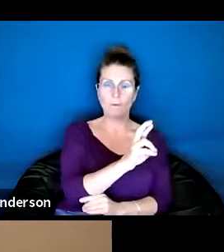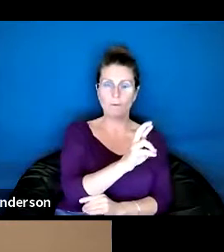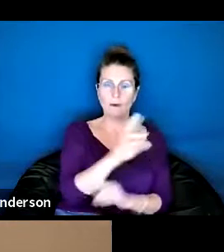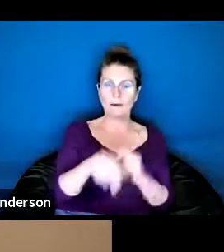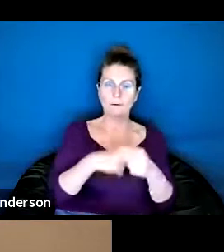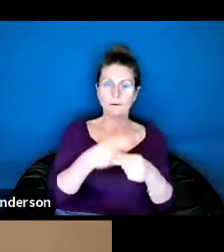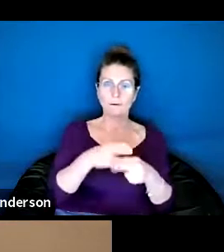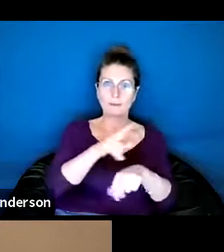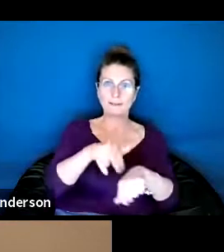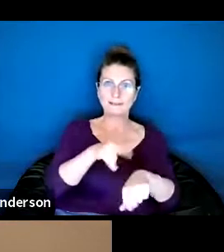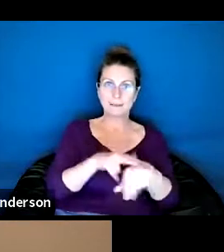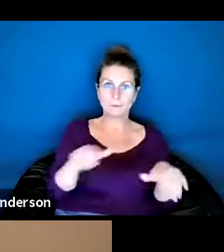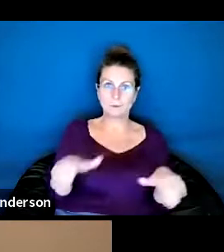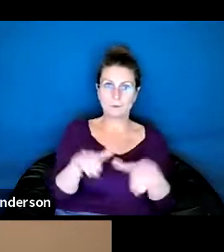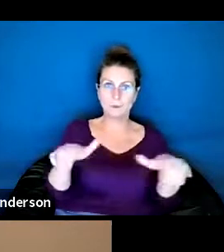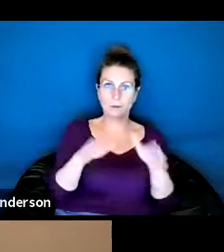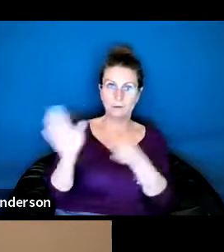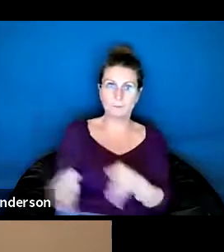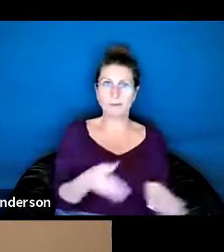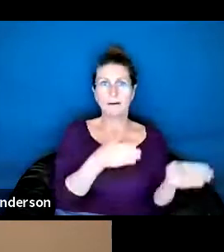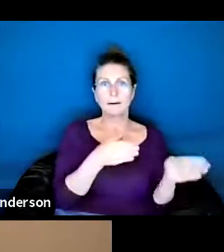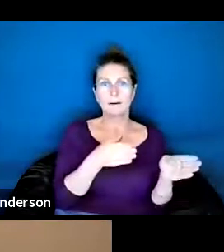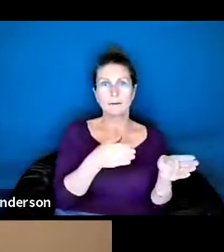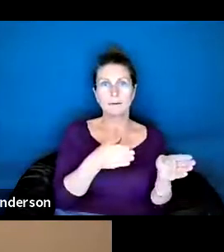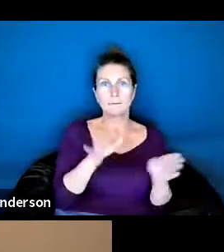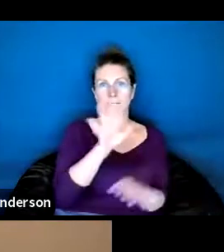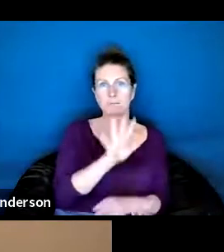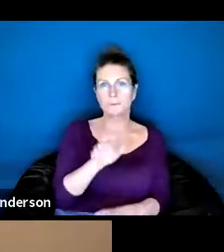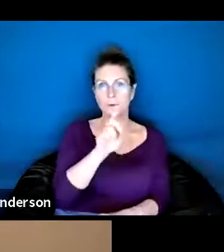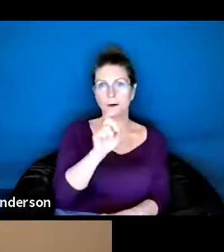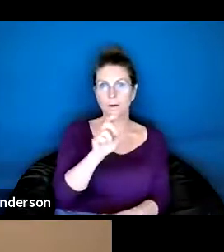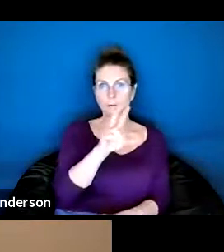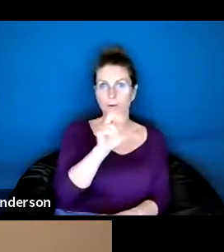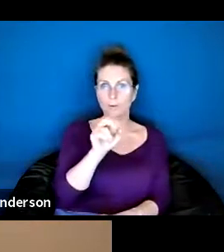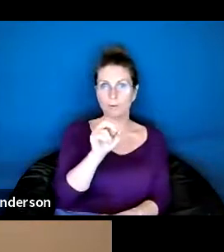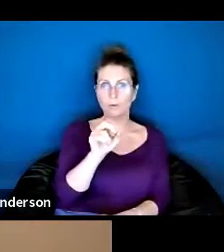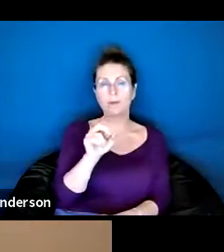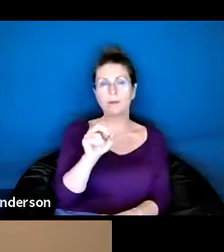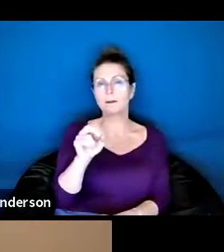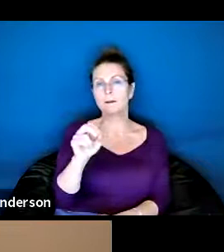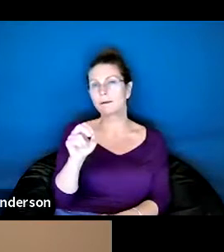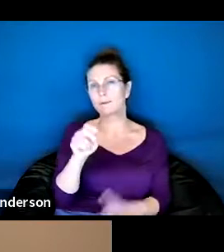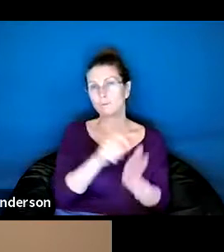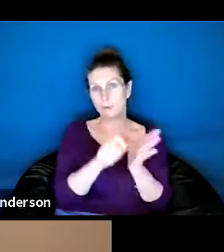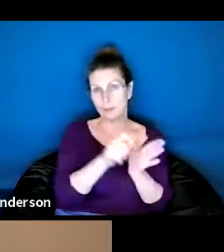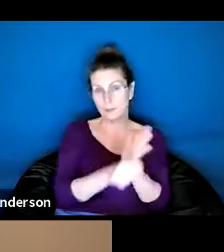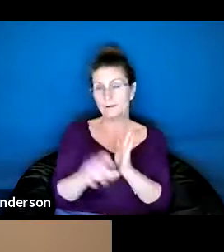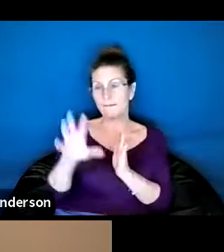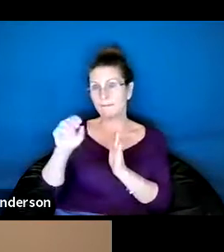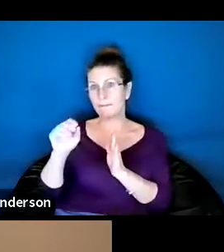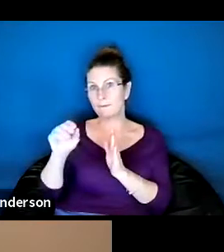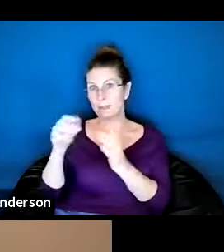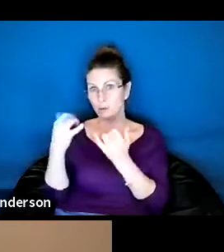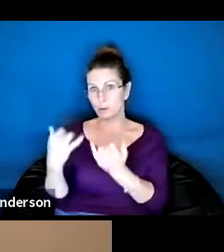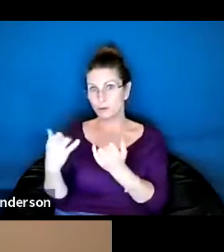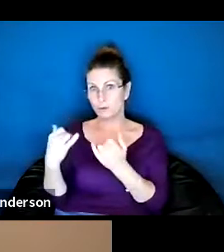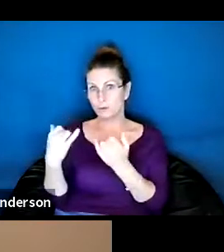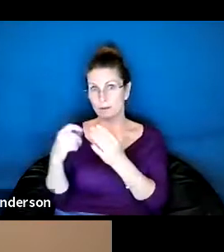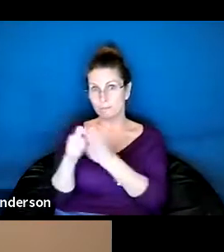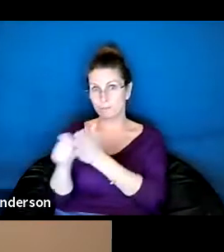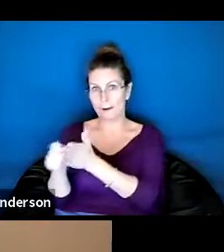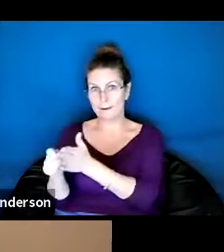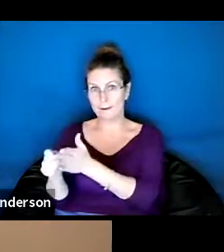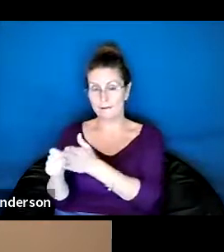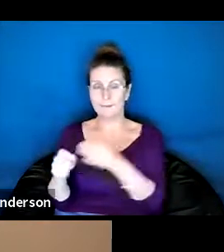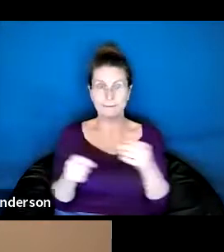National Action Plan. I think there are about 130 written, 50 more in preparation. And